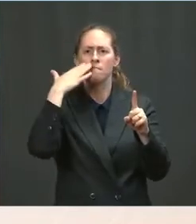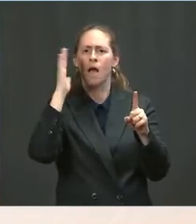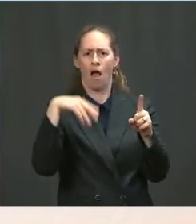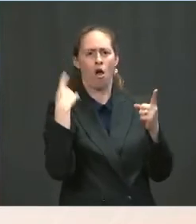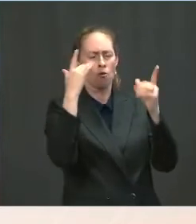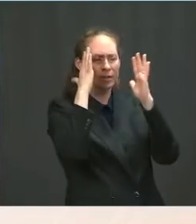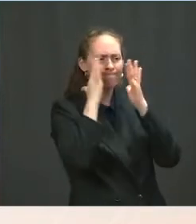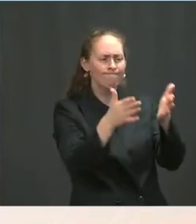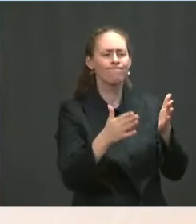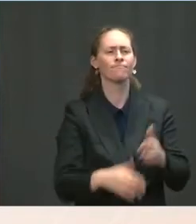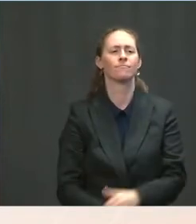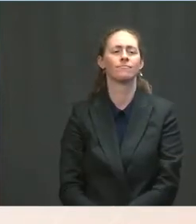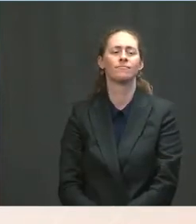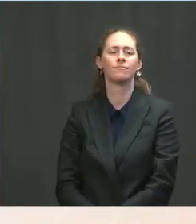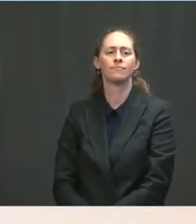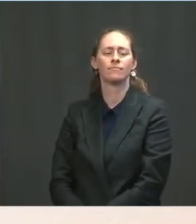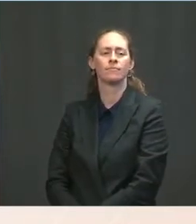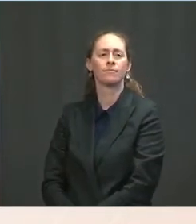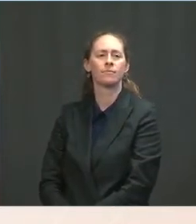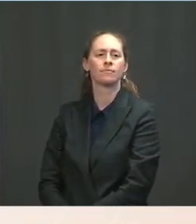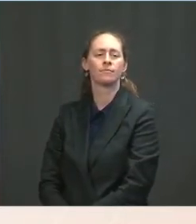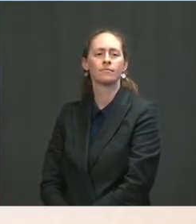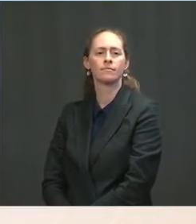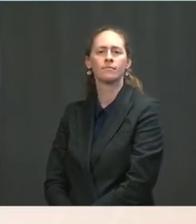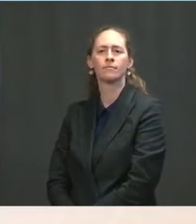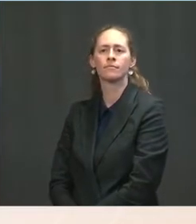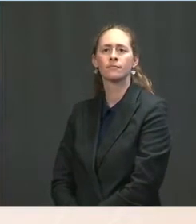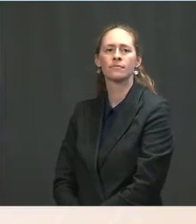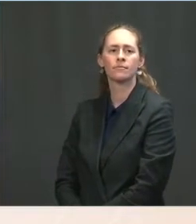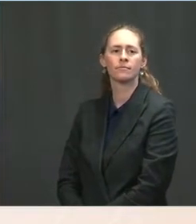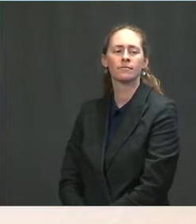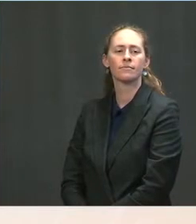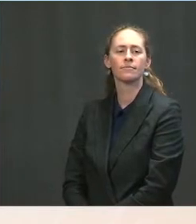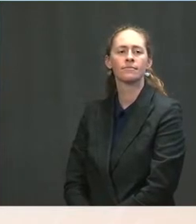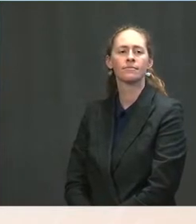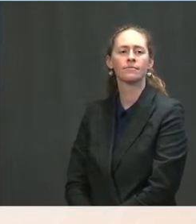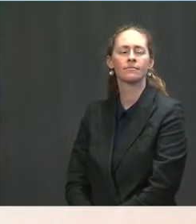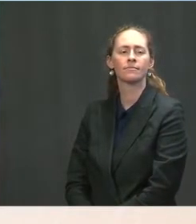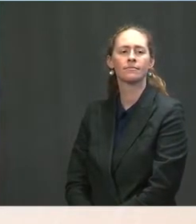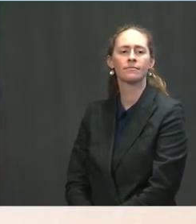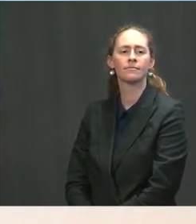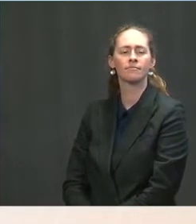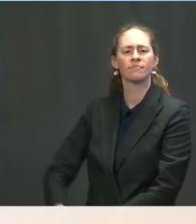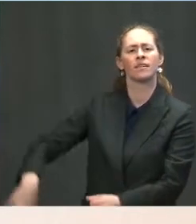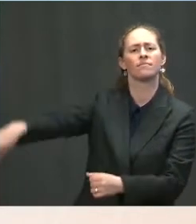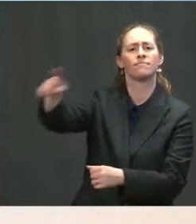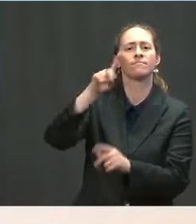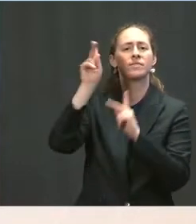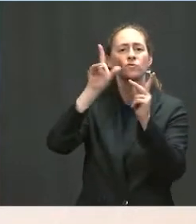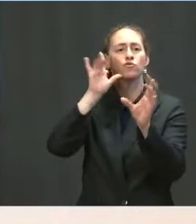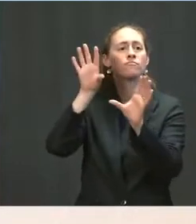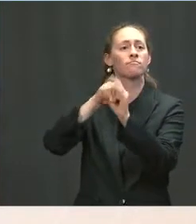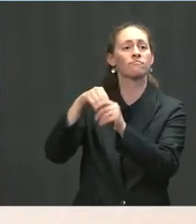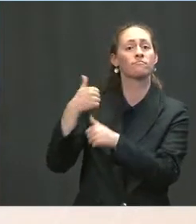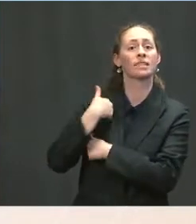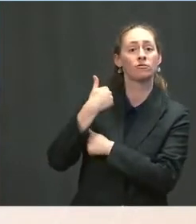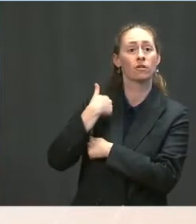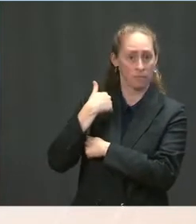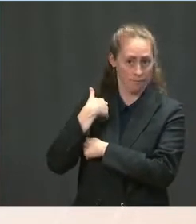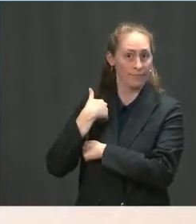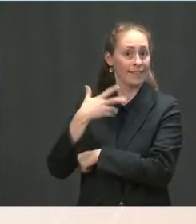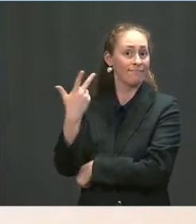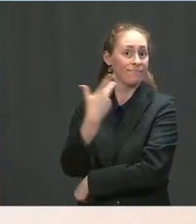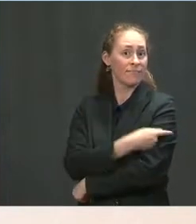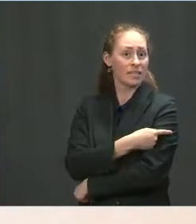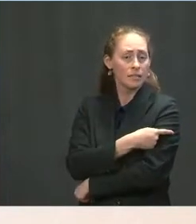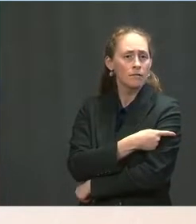There was some confusion over military service members being mandated to get the vaccine. The President said yesterday it was all